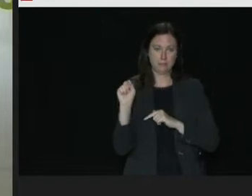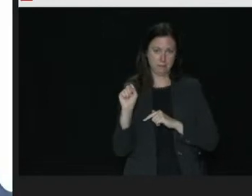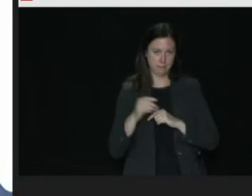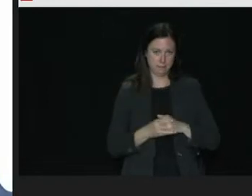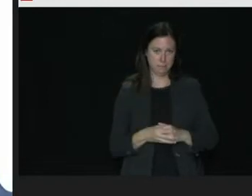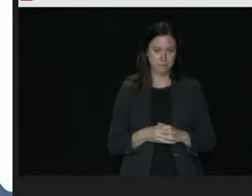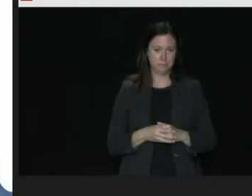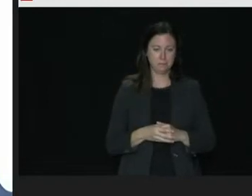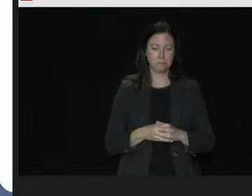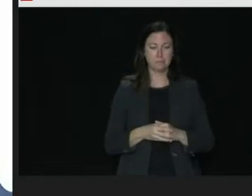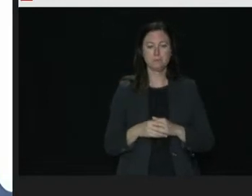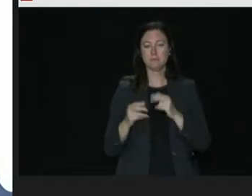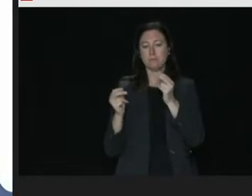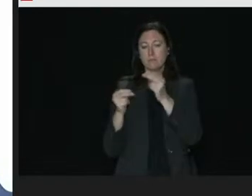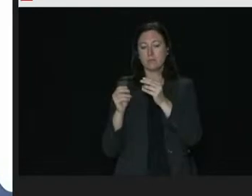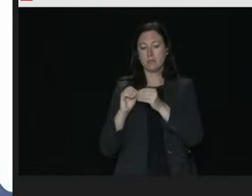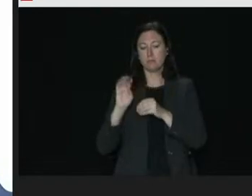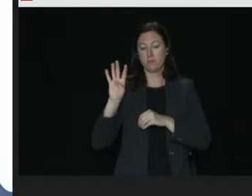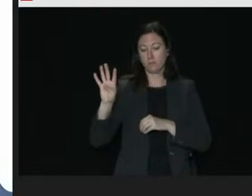Diapositive 4.